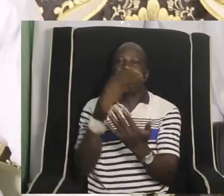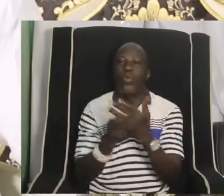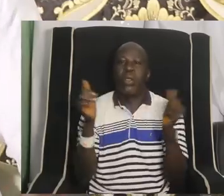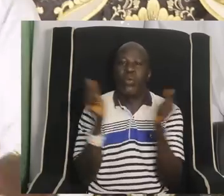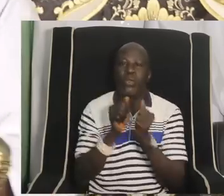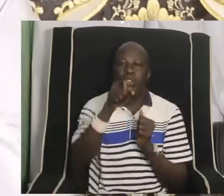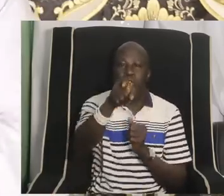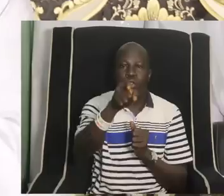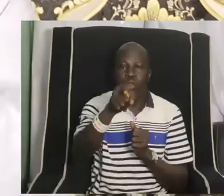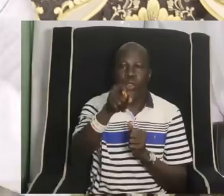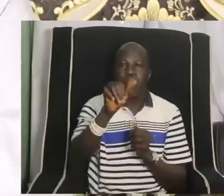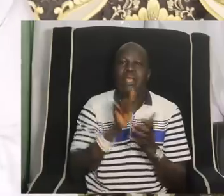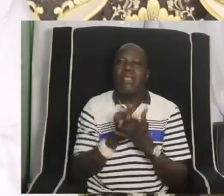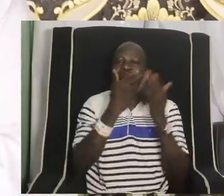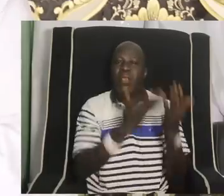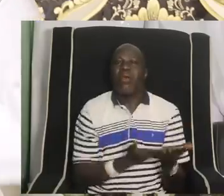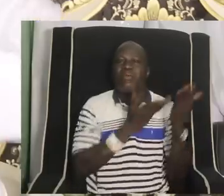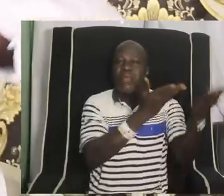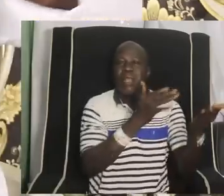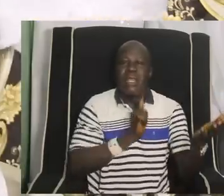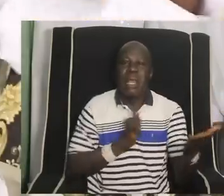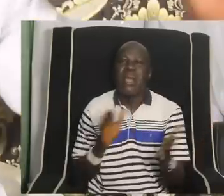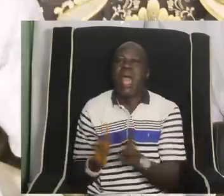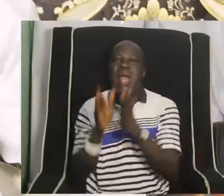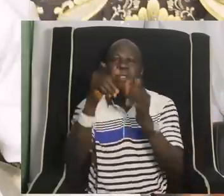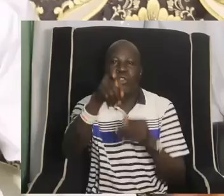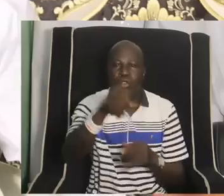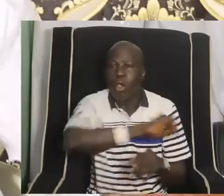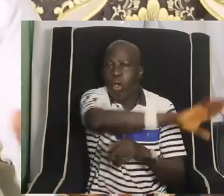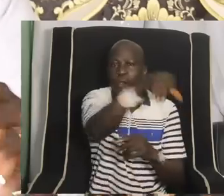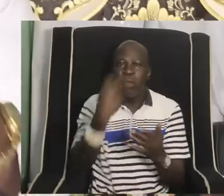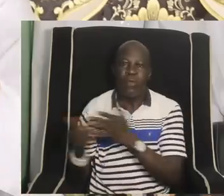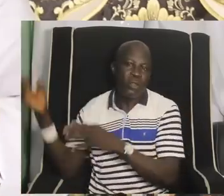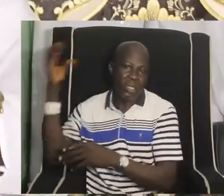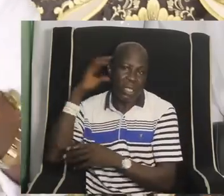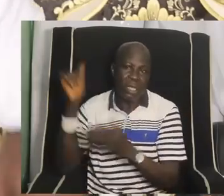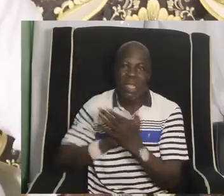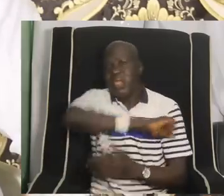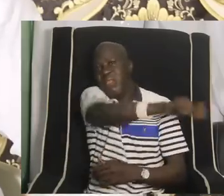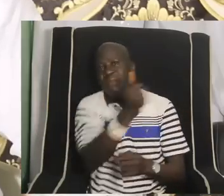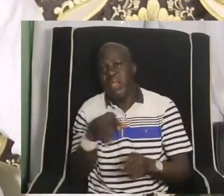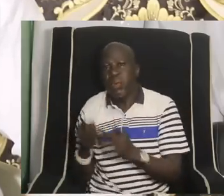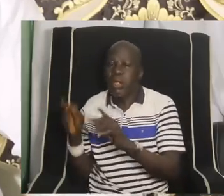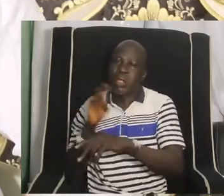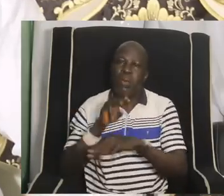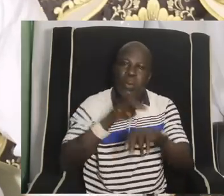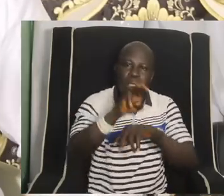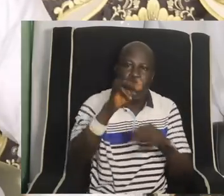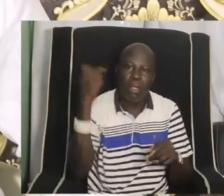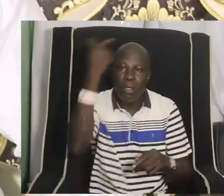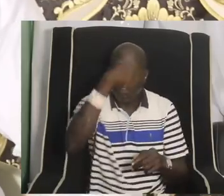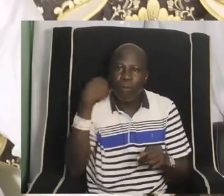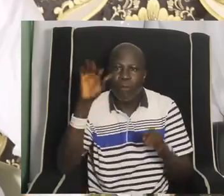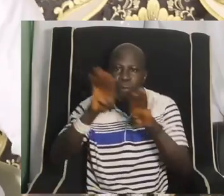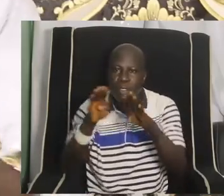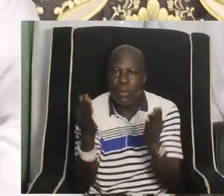fun amen tin ba ti bere the offer that I ask from you all of us we hear can you message any Facebook anybody message on Facebook baba se bi oba